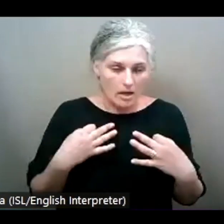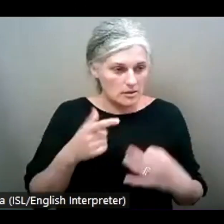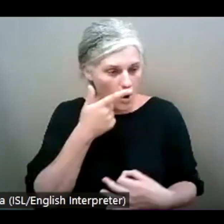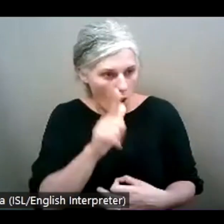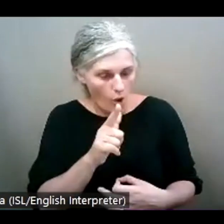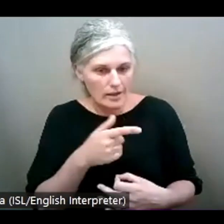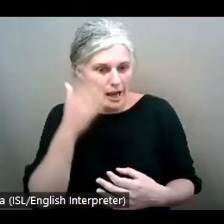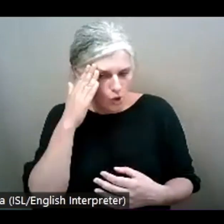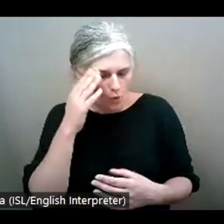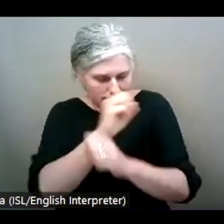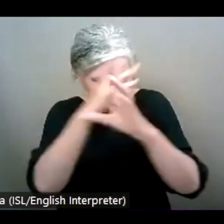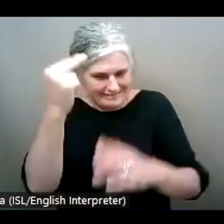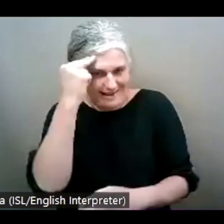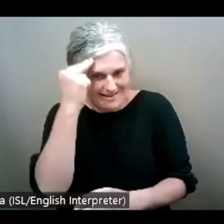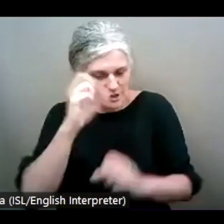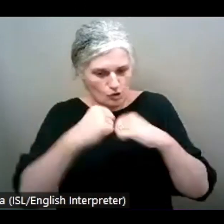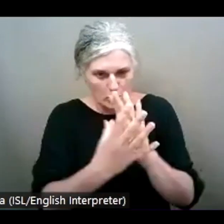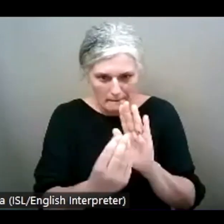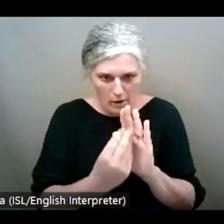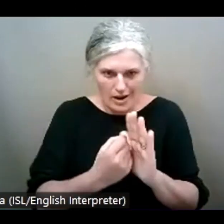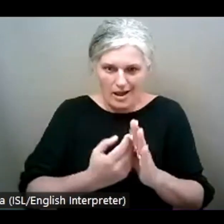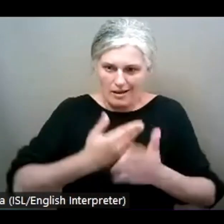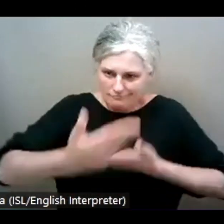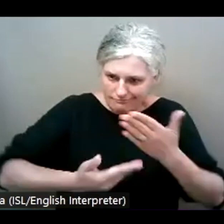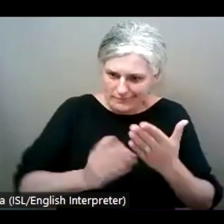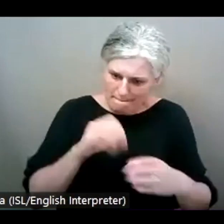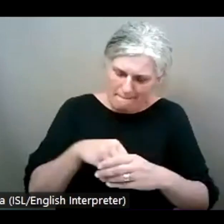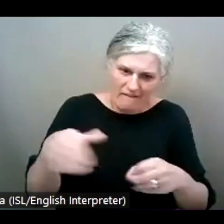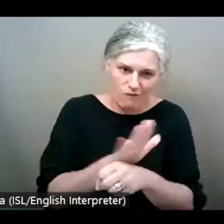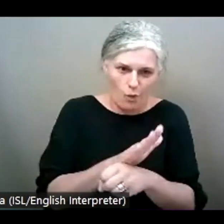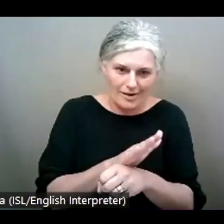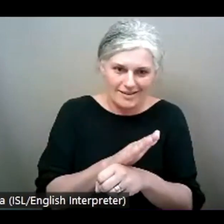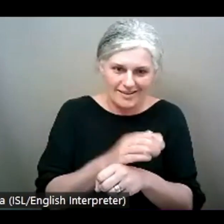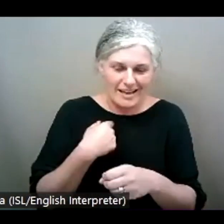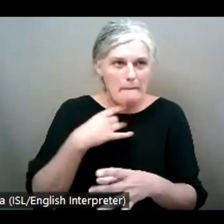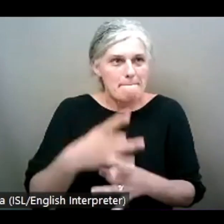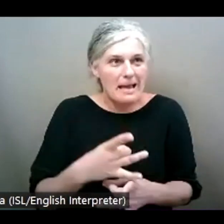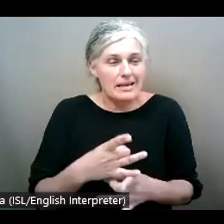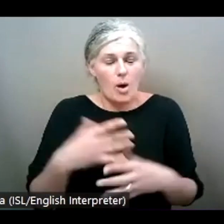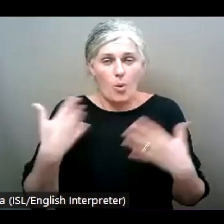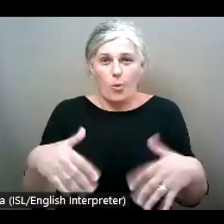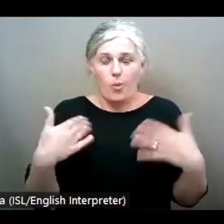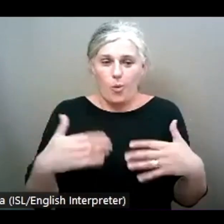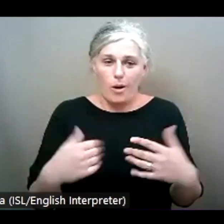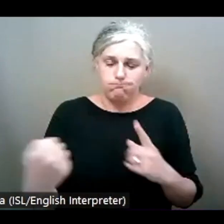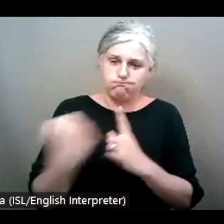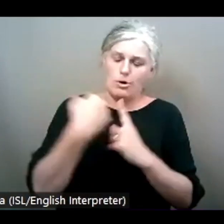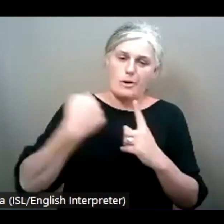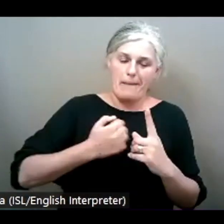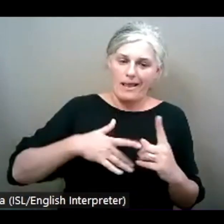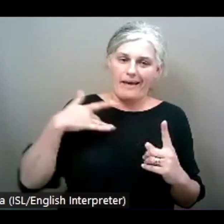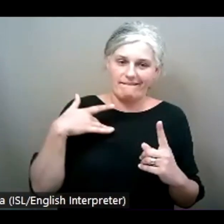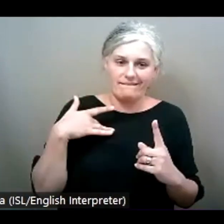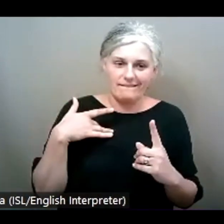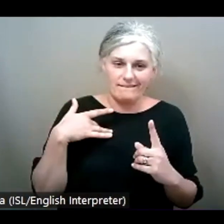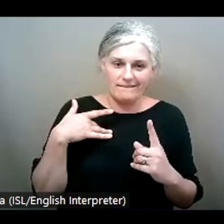social model is, and I live, breathe and sleep the social model now. It's made such an amazing impact on my life.